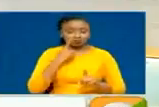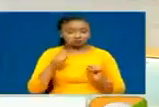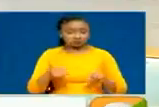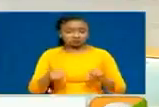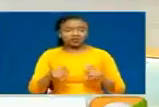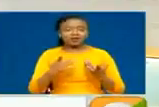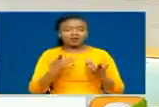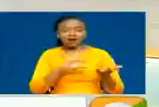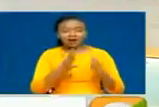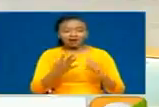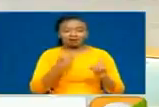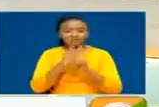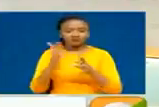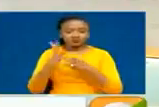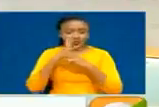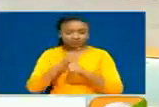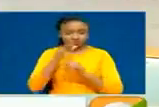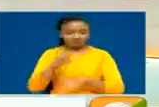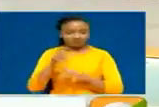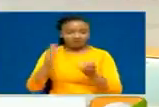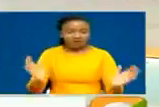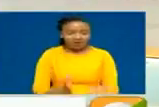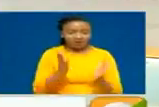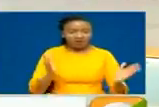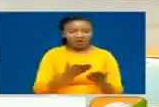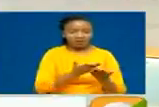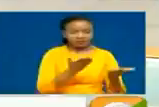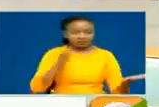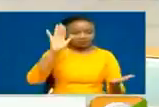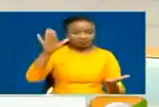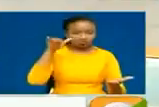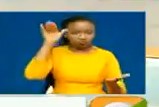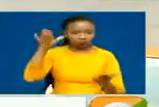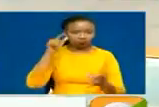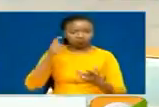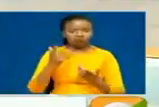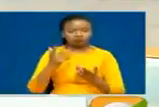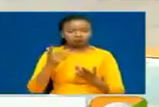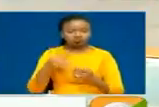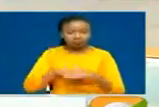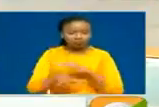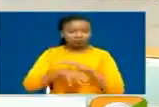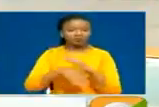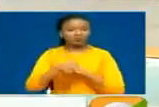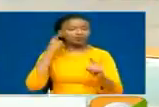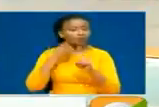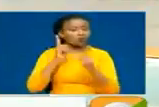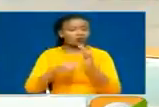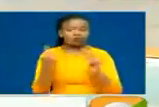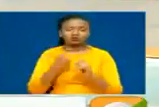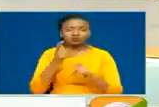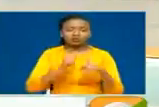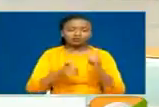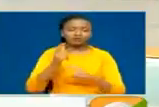and Livestock Research Organization is encouraging multiplication of the Somali camel purely for milk